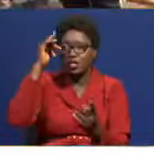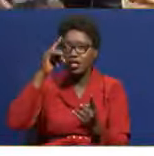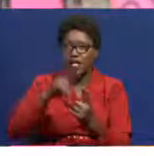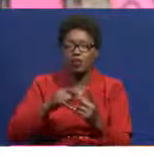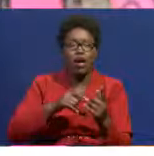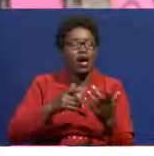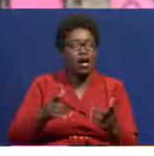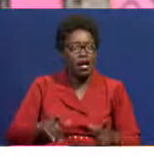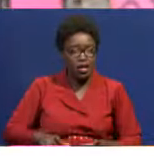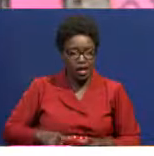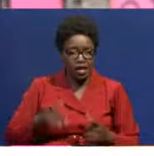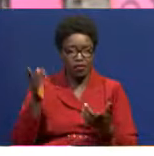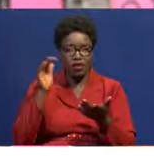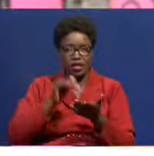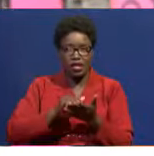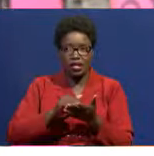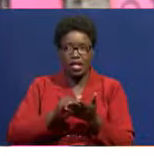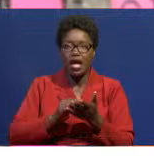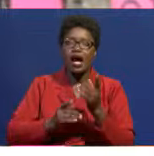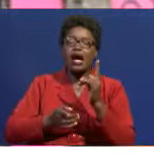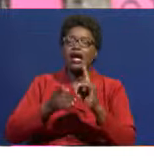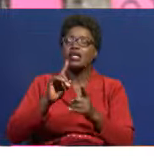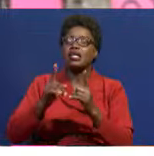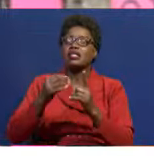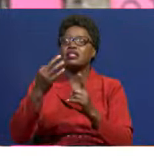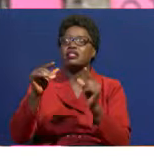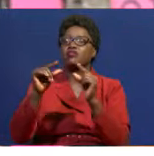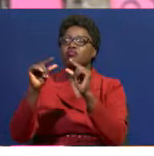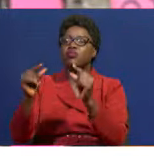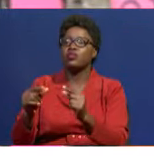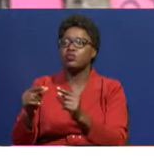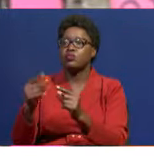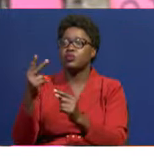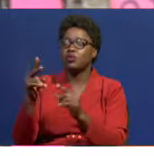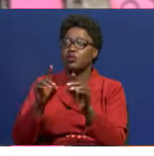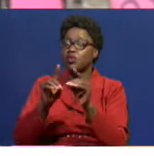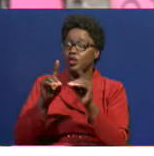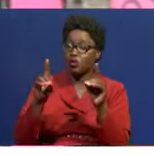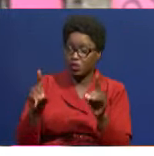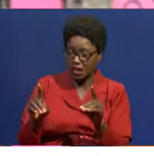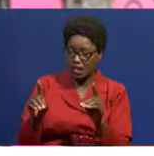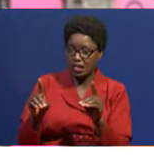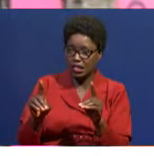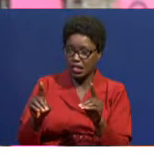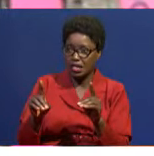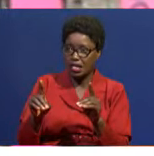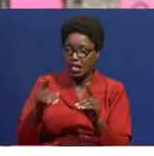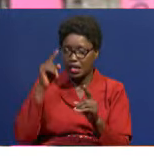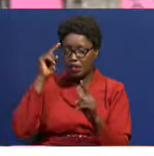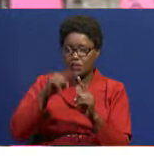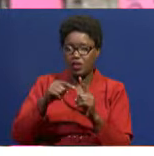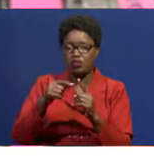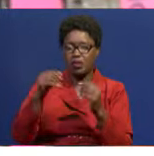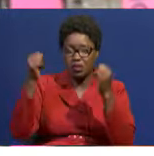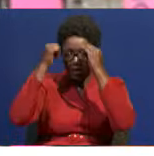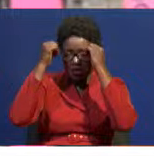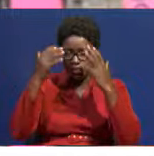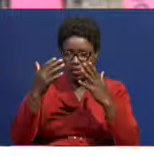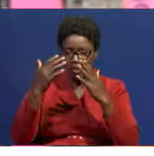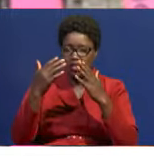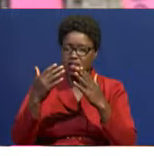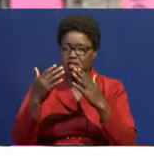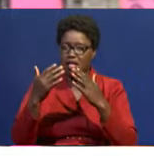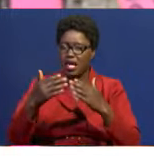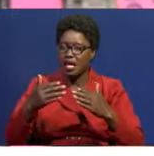fighting chance. So today we have been having runs in three categories, 2 kilometers. This is mainly for the learners who are